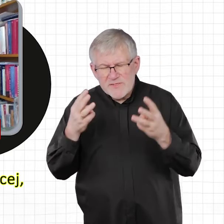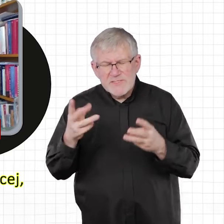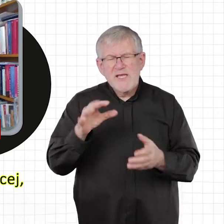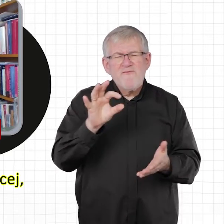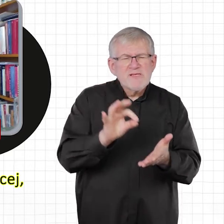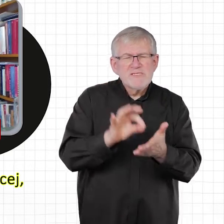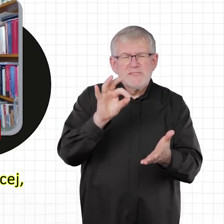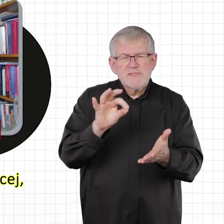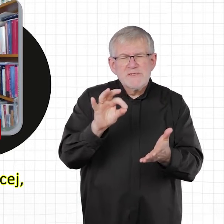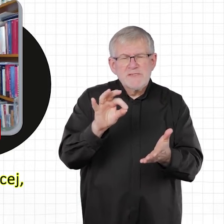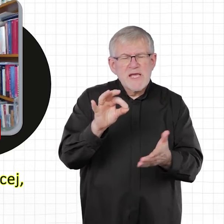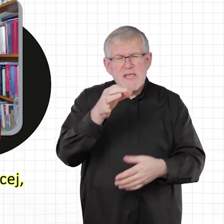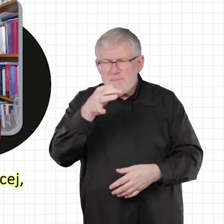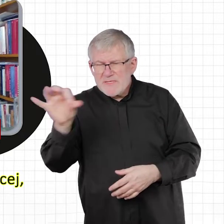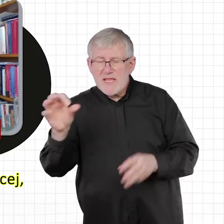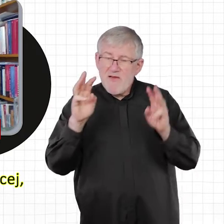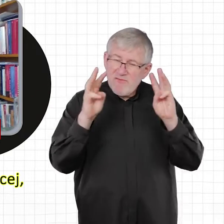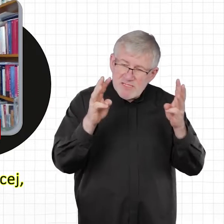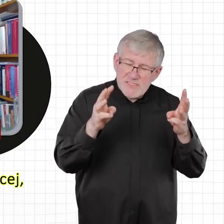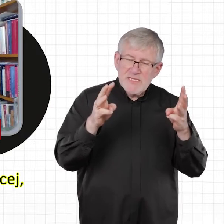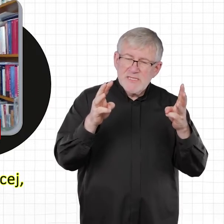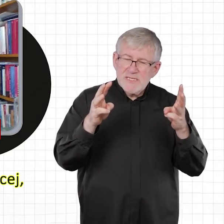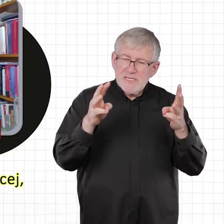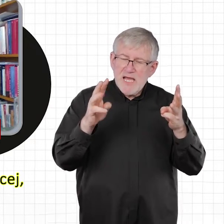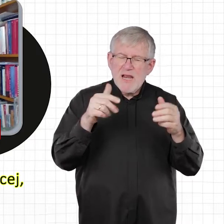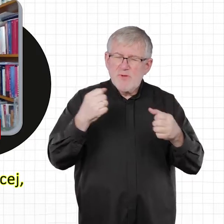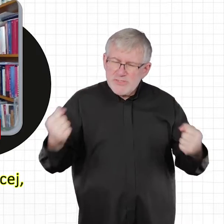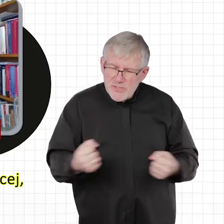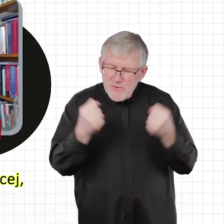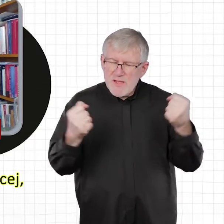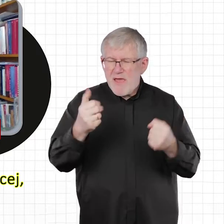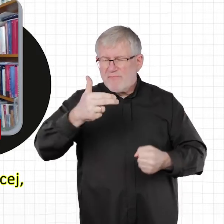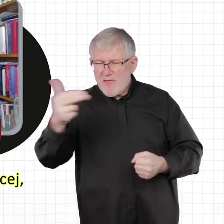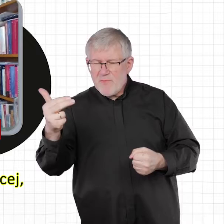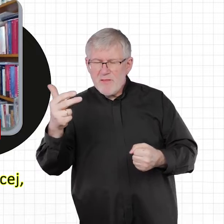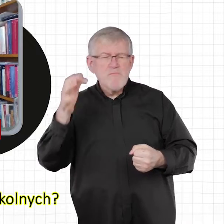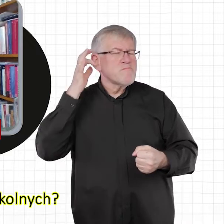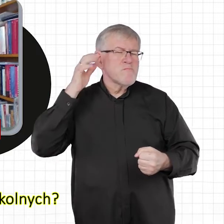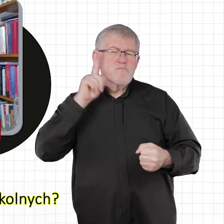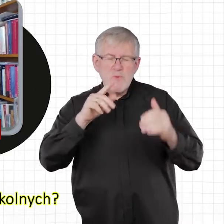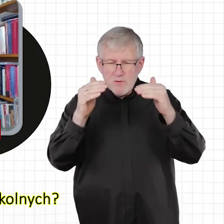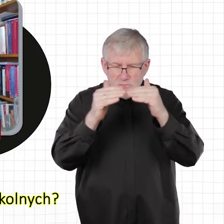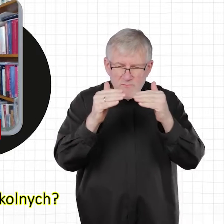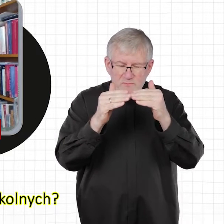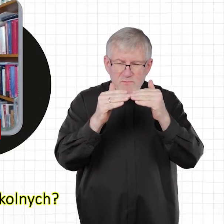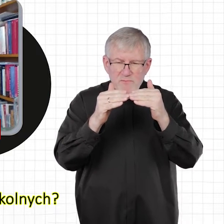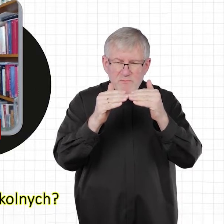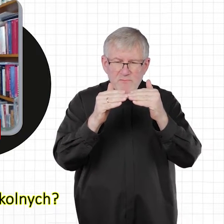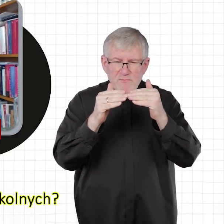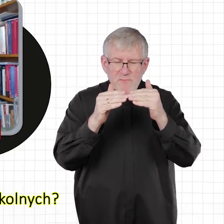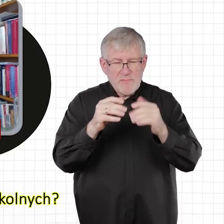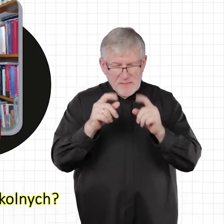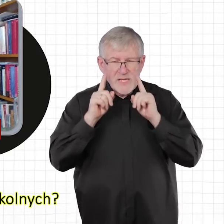to know more about how you are doing it, how you are putting